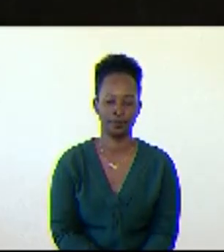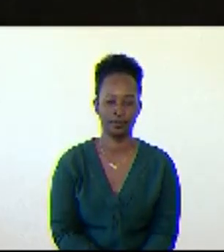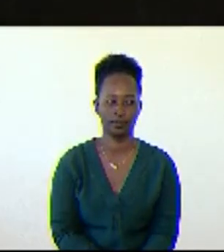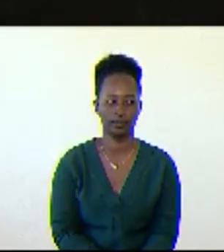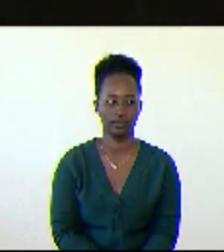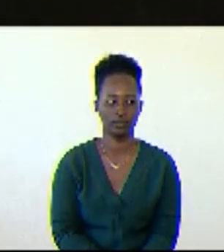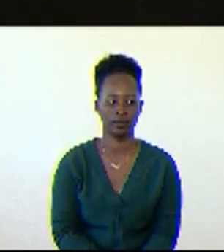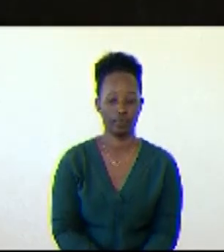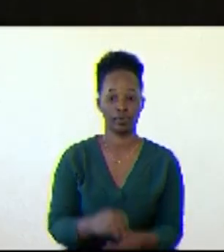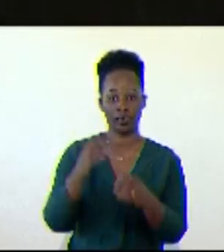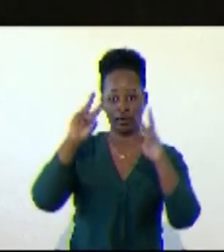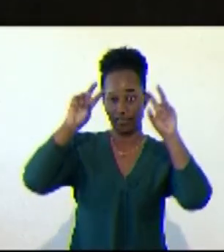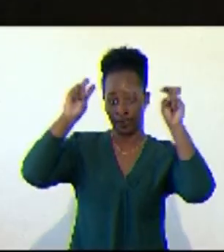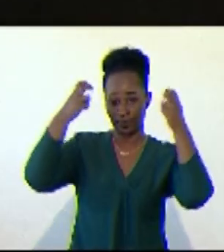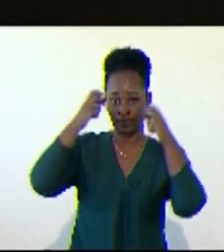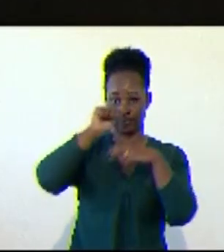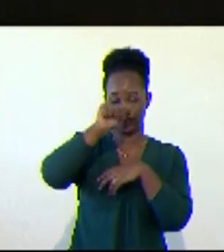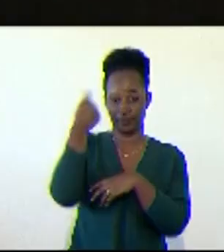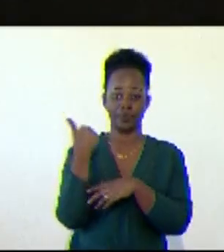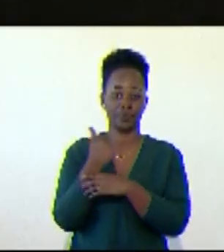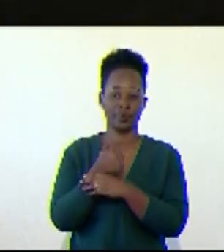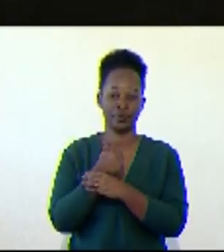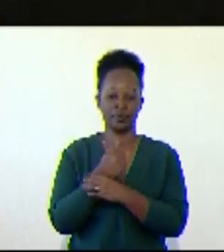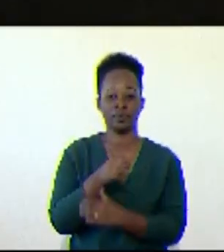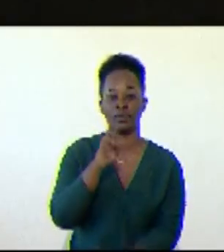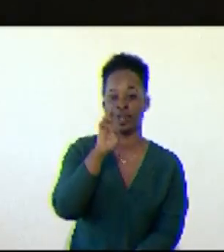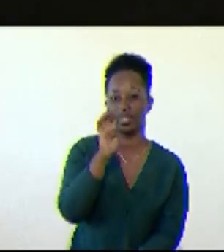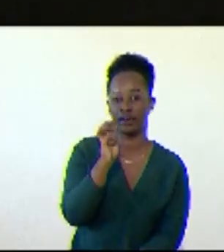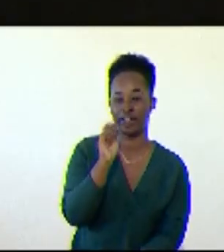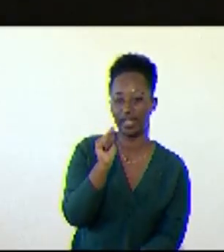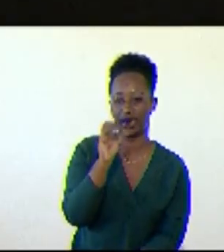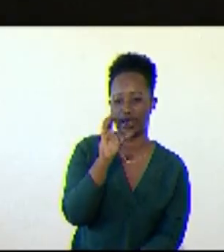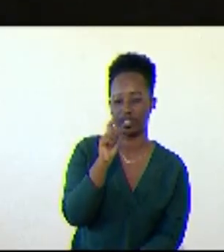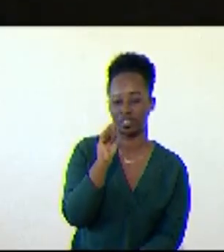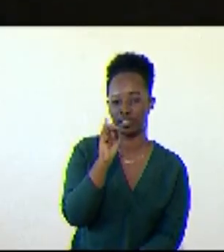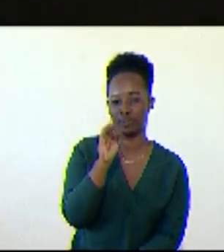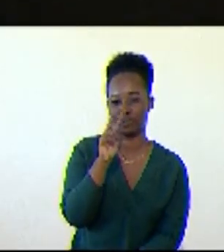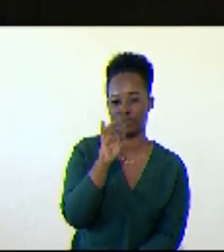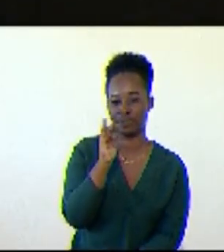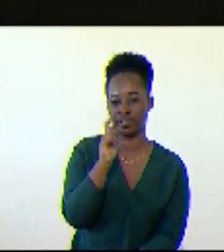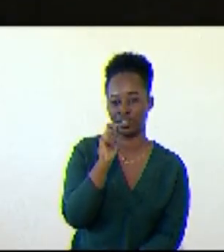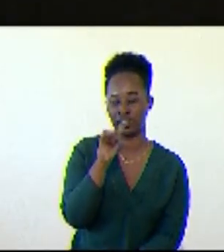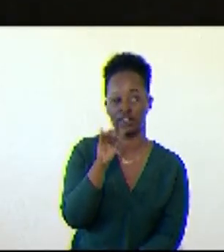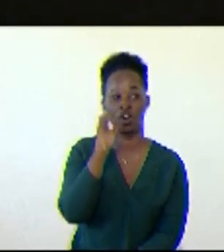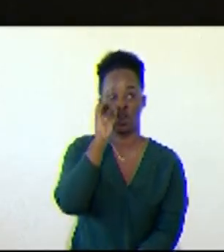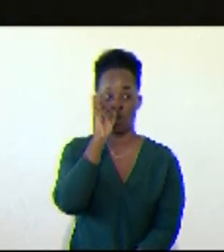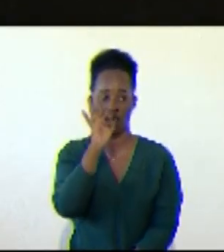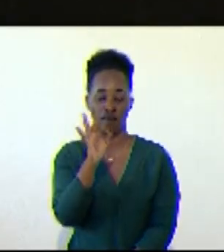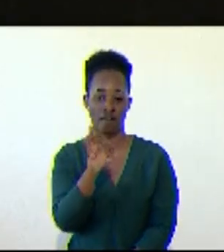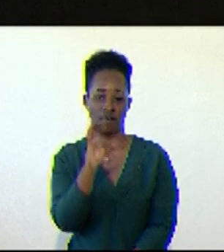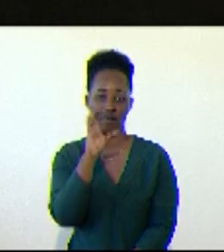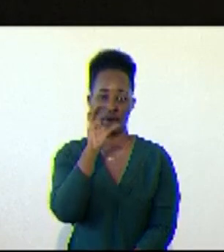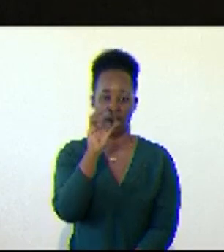Reactivity of carbonyl compounds. Before we analyze the different chemical